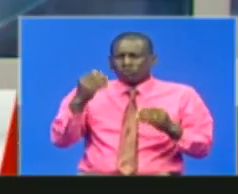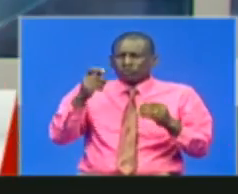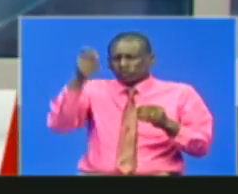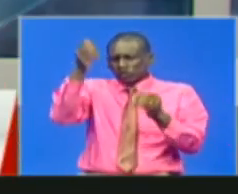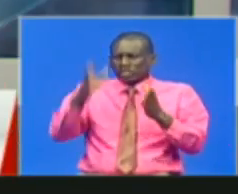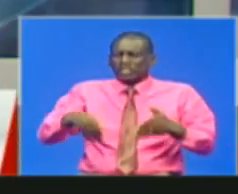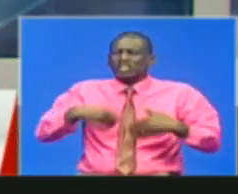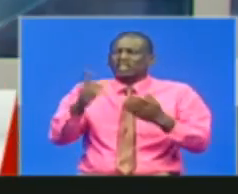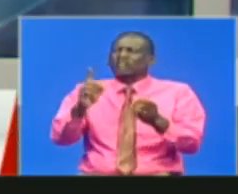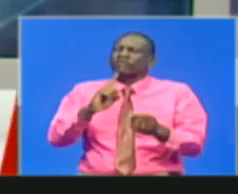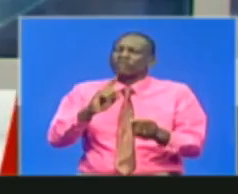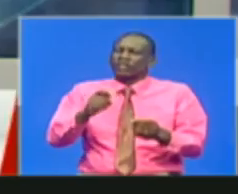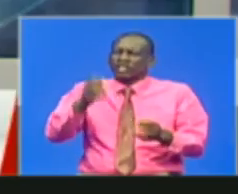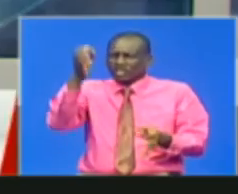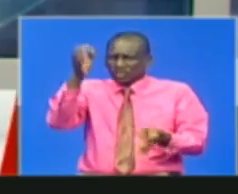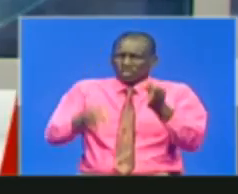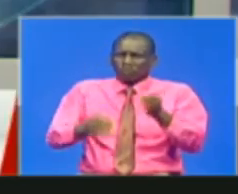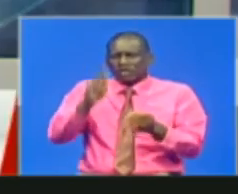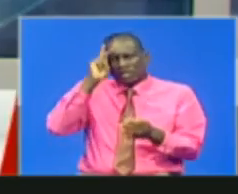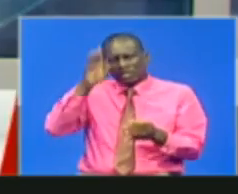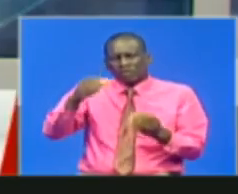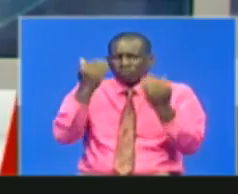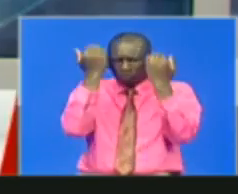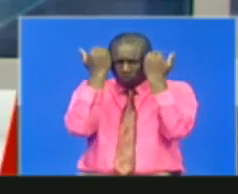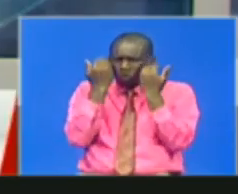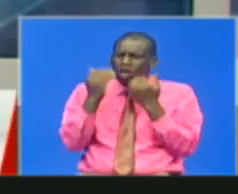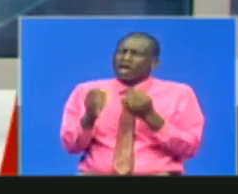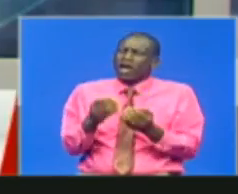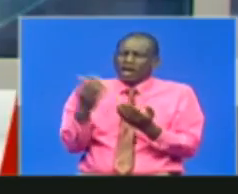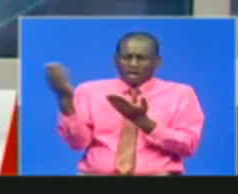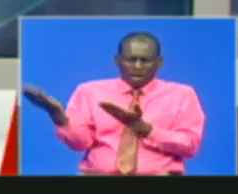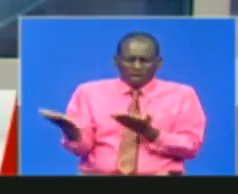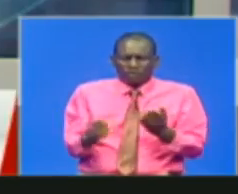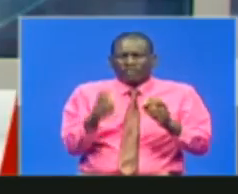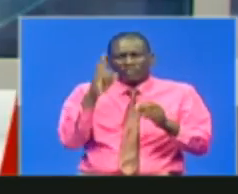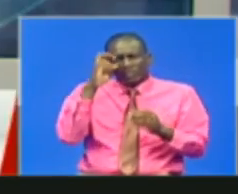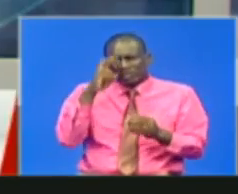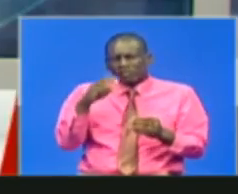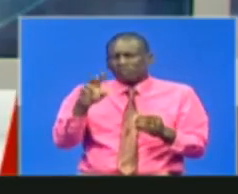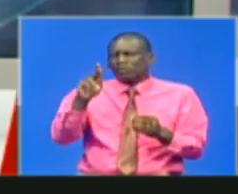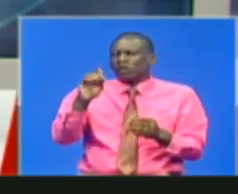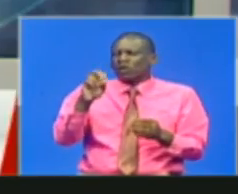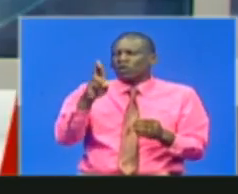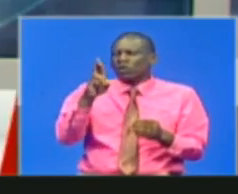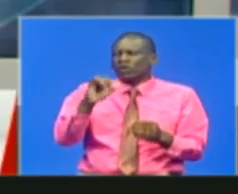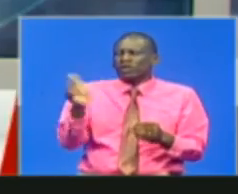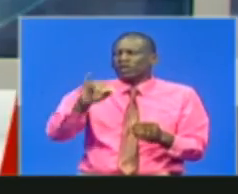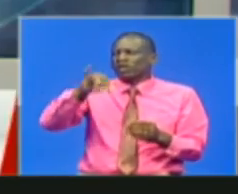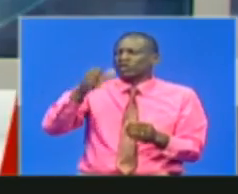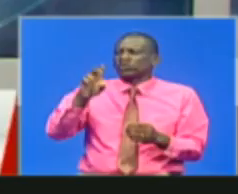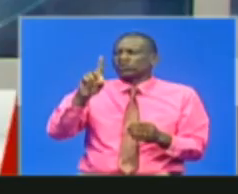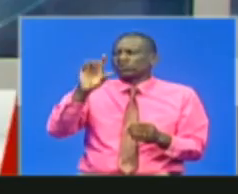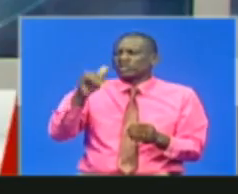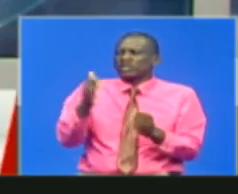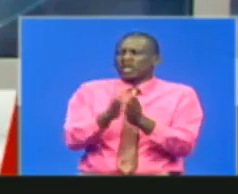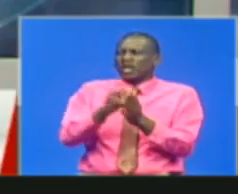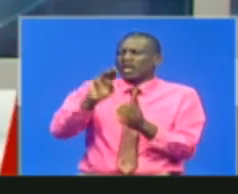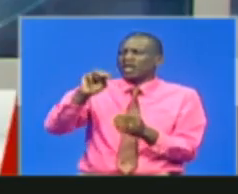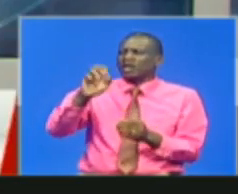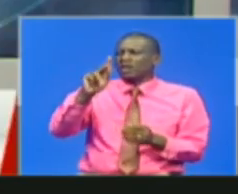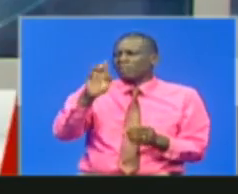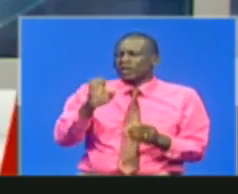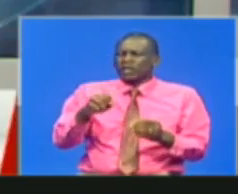the ruling at the Kiambu law courts and authorized that the suspects Joseph Kori, Judy Wangoi and Michael Githai